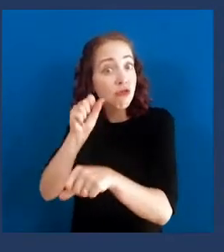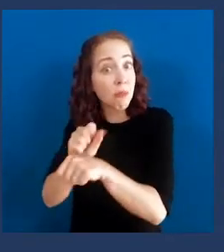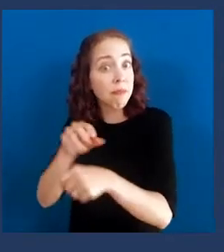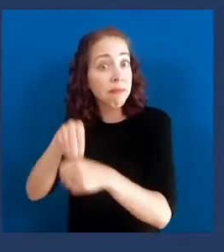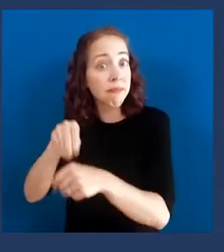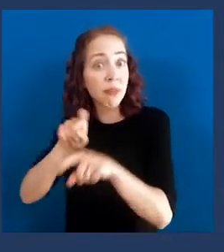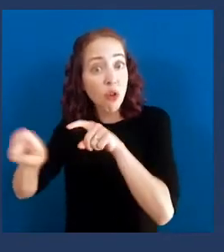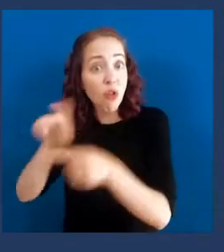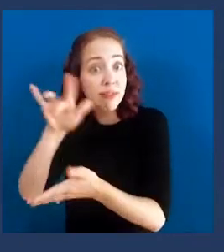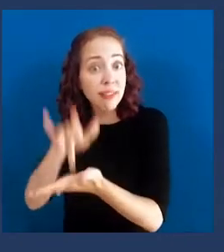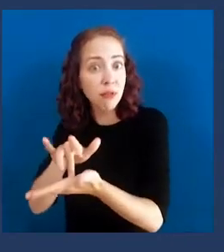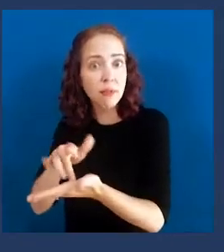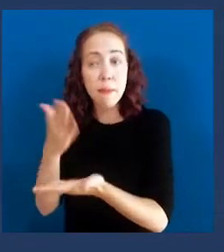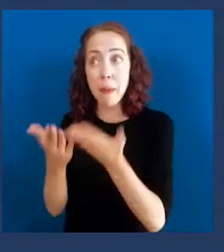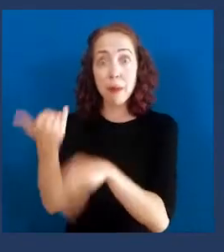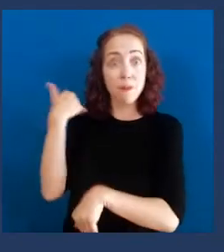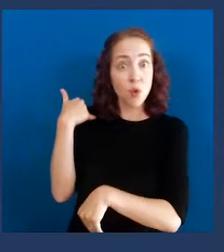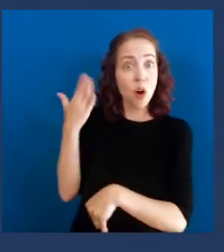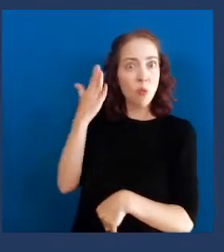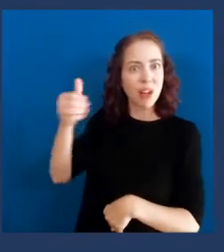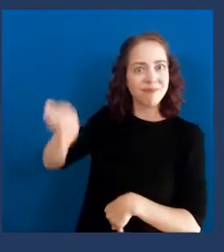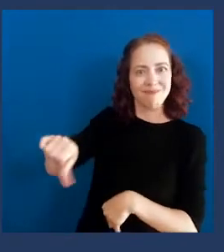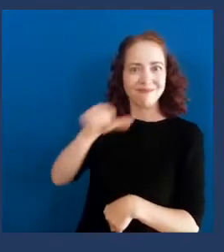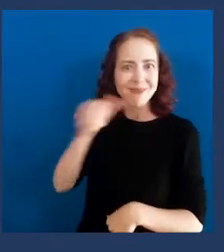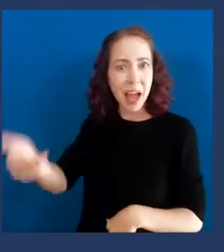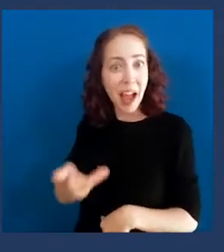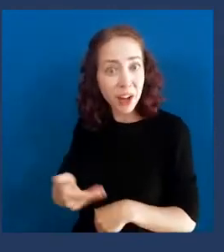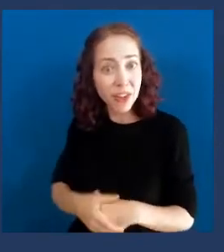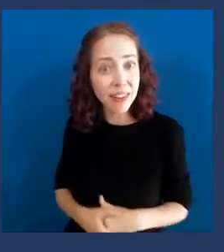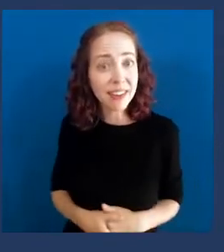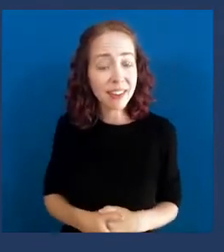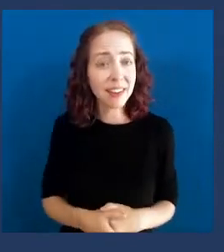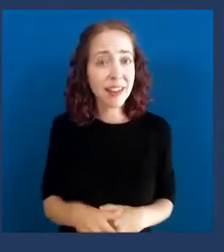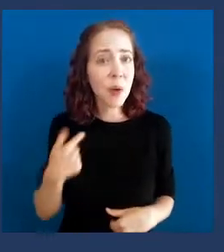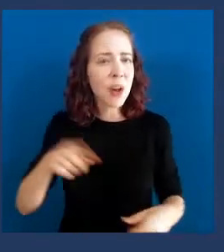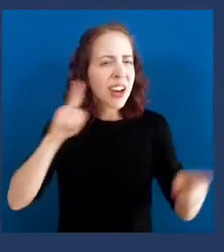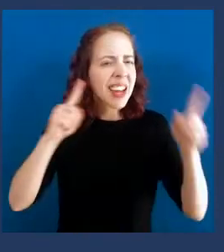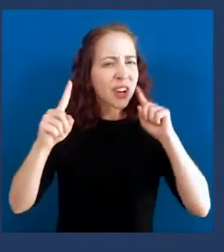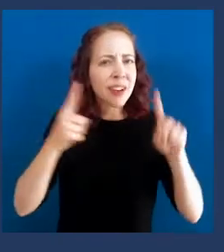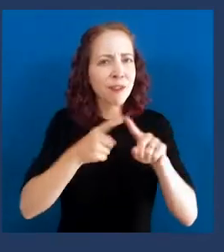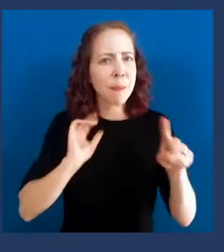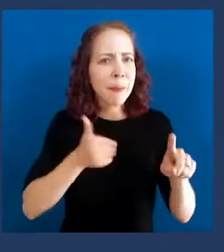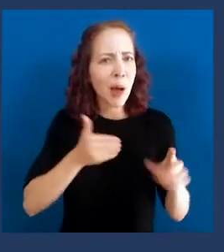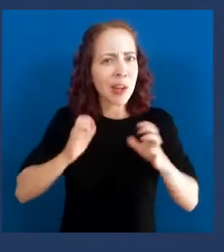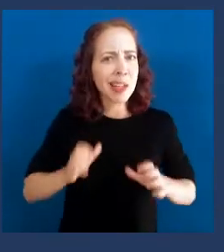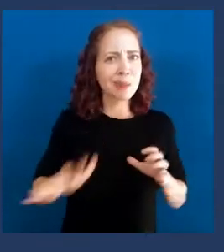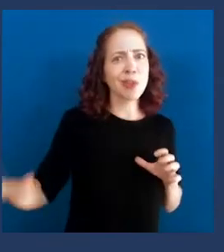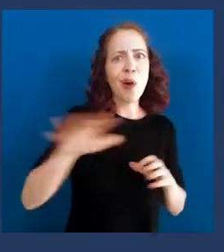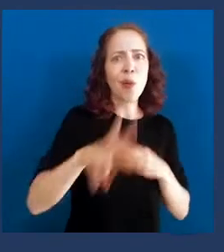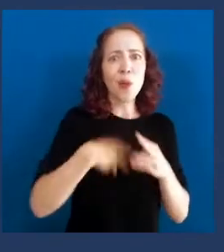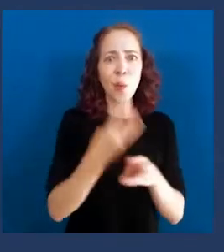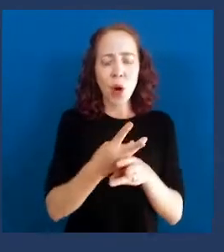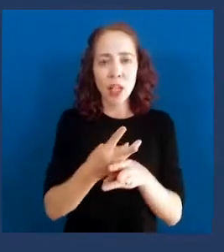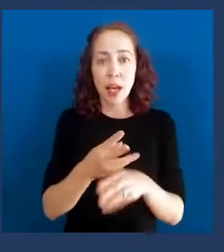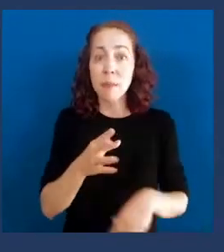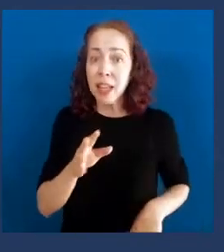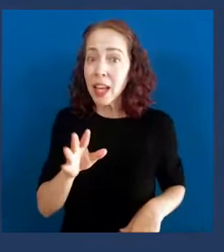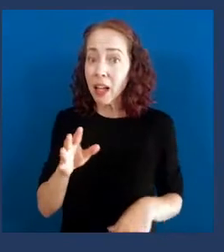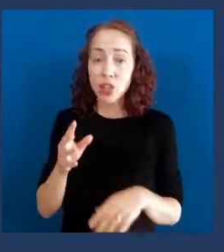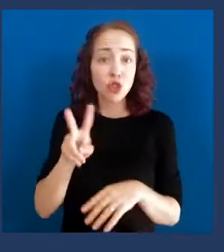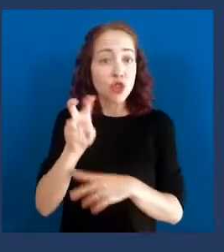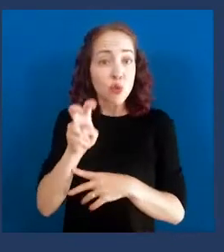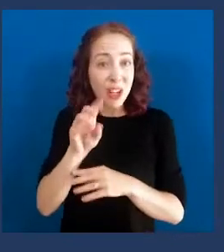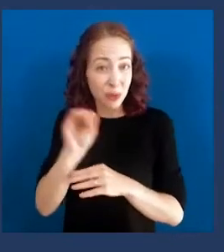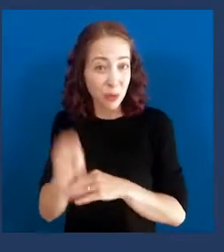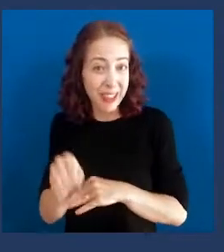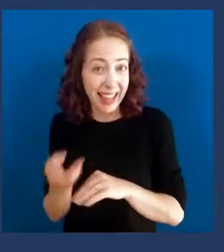centers that maybe they wouldn't have ever got before. We're also hearing from our customers around the world. Almost a